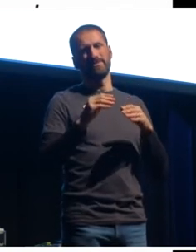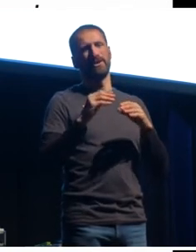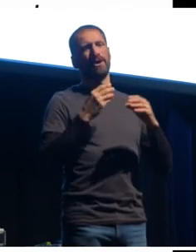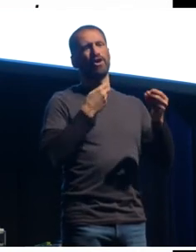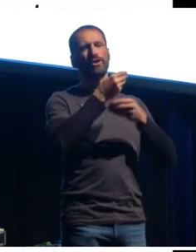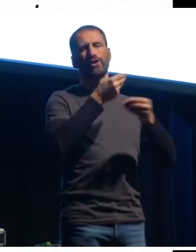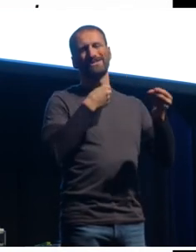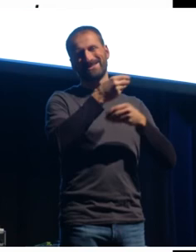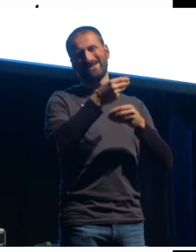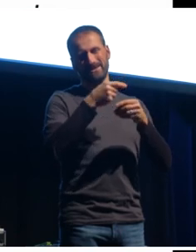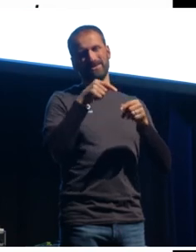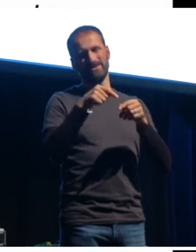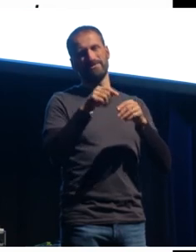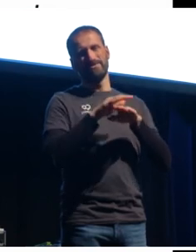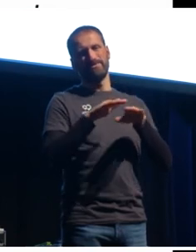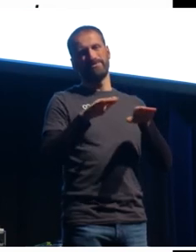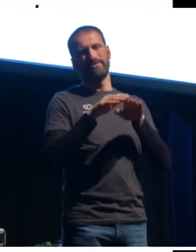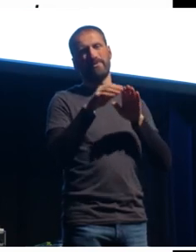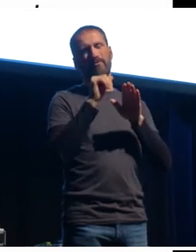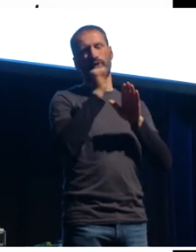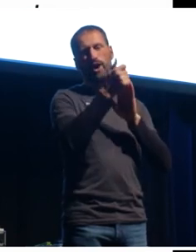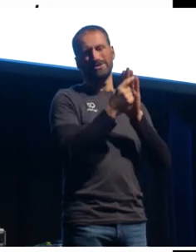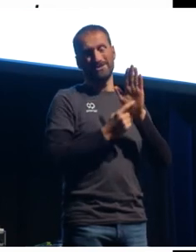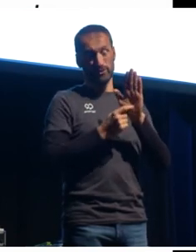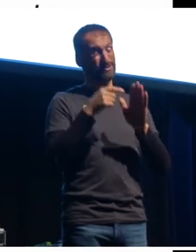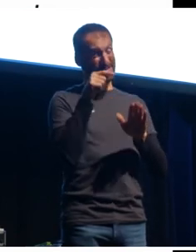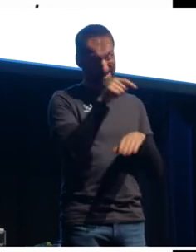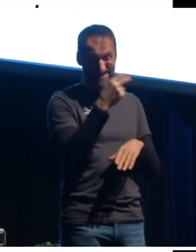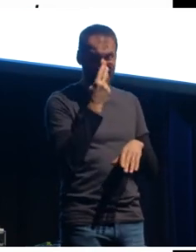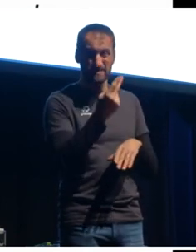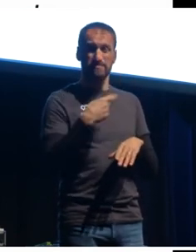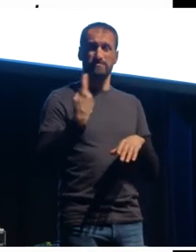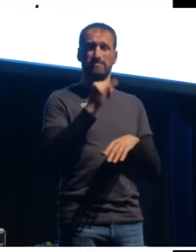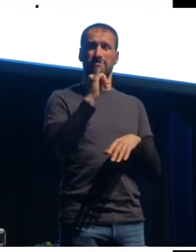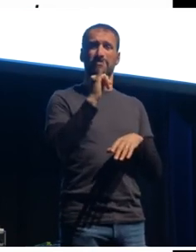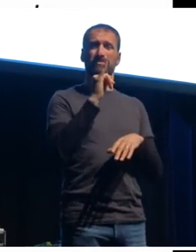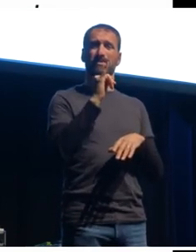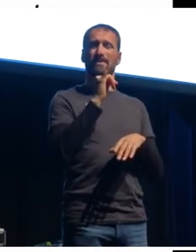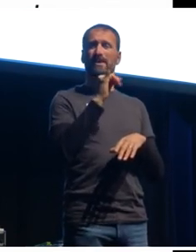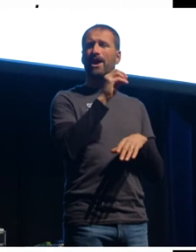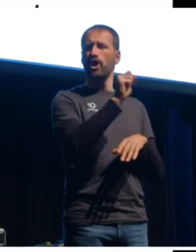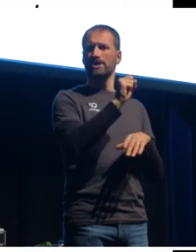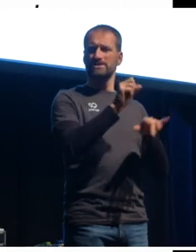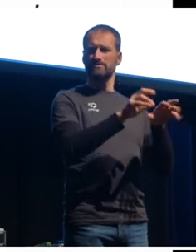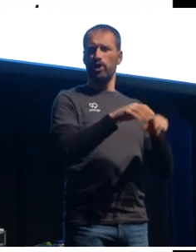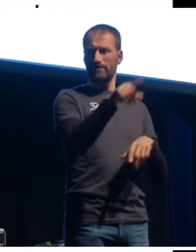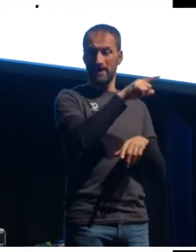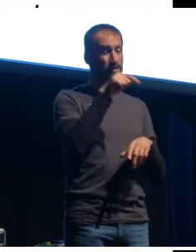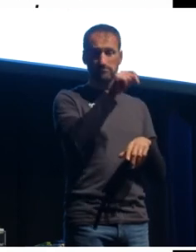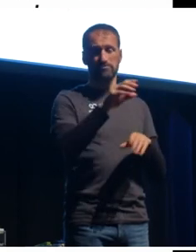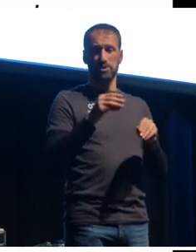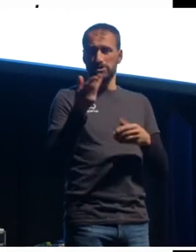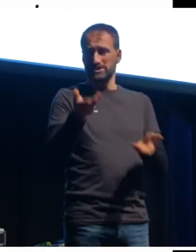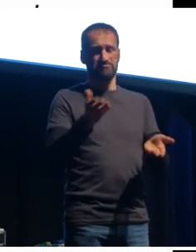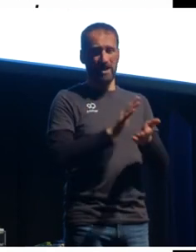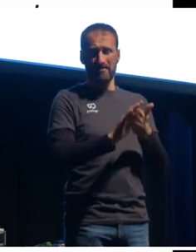entry. So teaching our iOS engineers, our Android engineers, to use these very simple constructs by building one on top of the other made